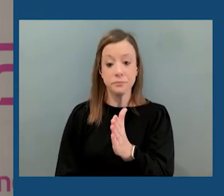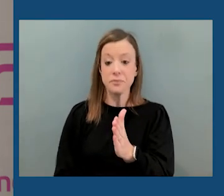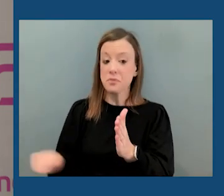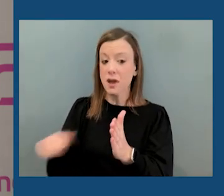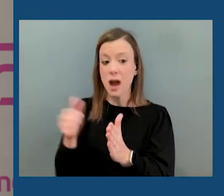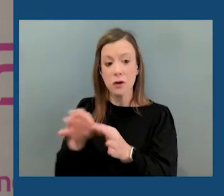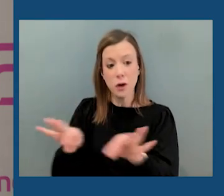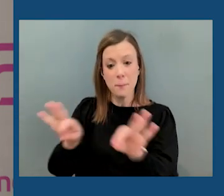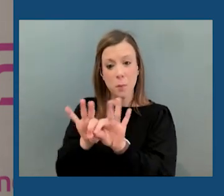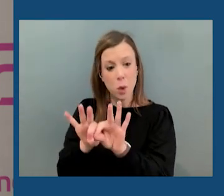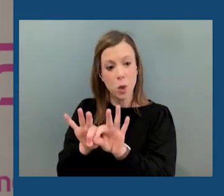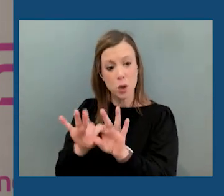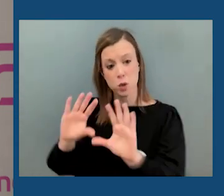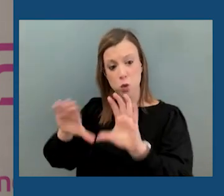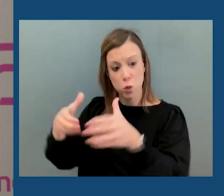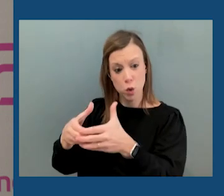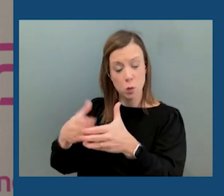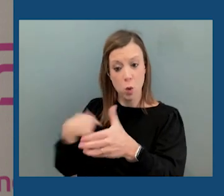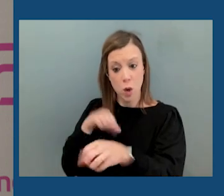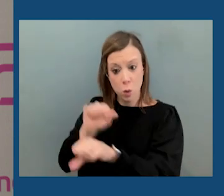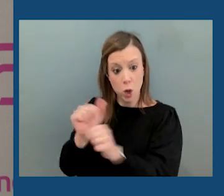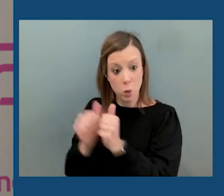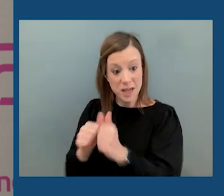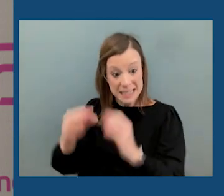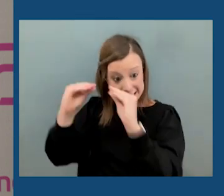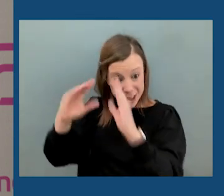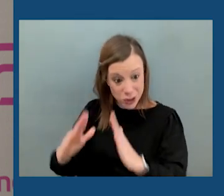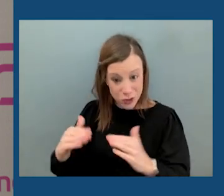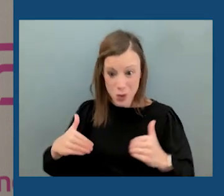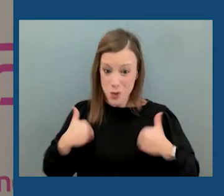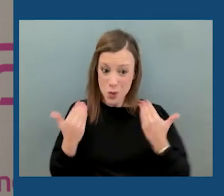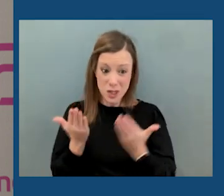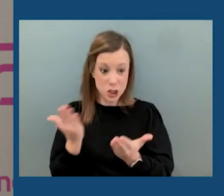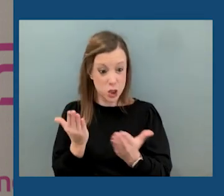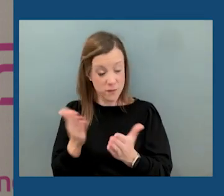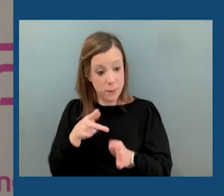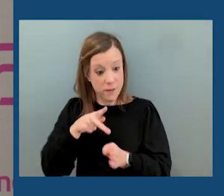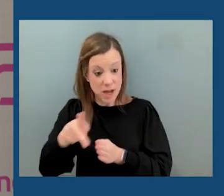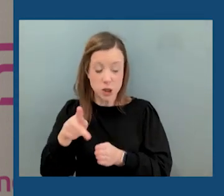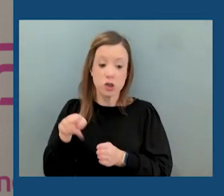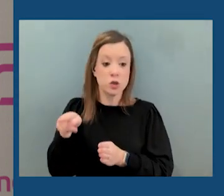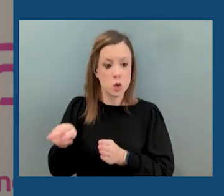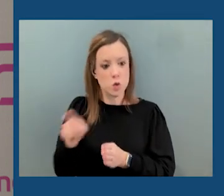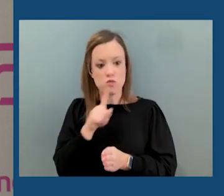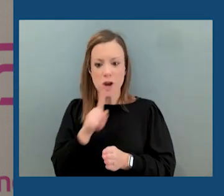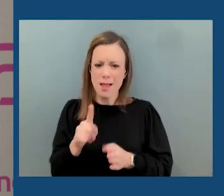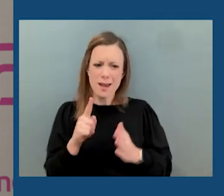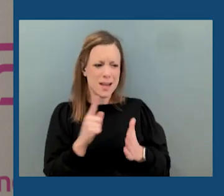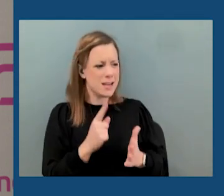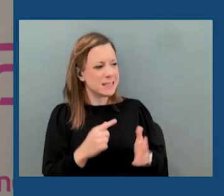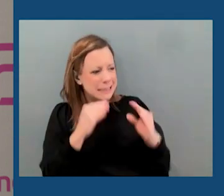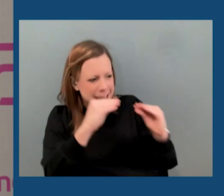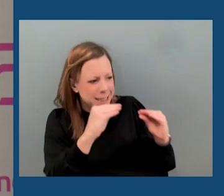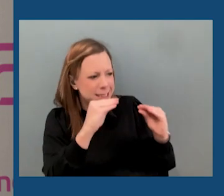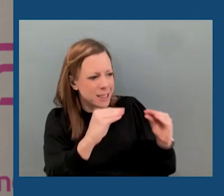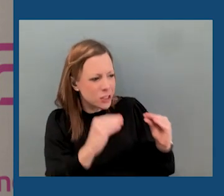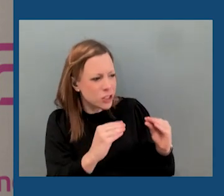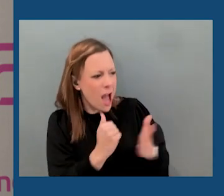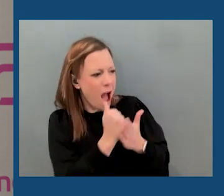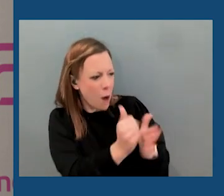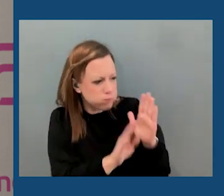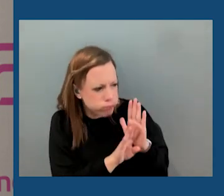and youth-serving professionals who have dedicated their lives to helping young people grow. We provide professional development sessions to help guide